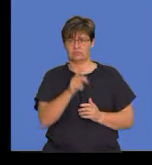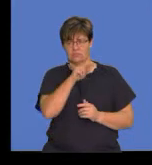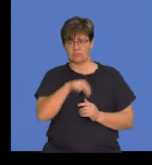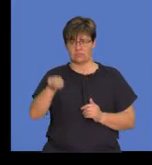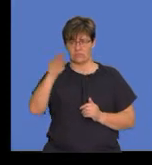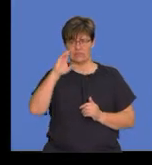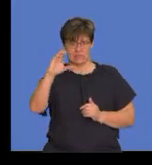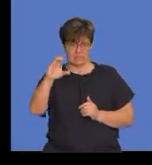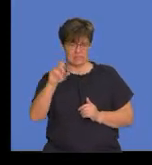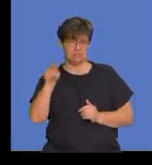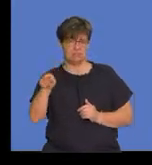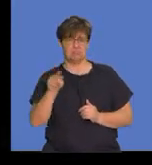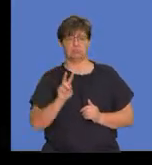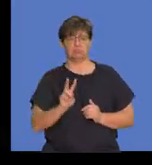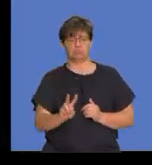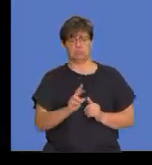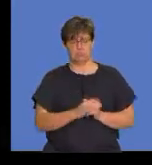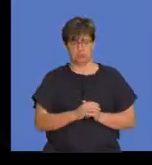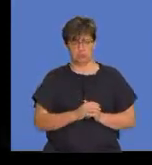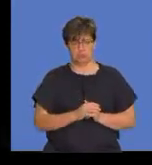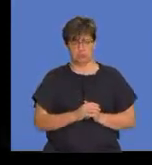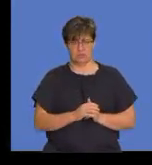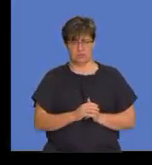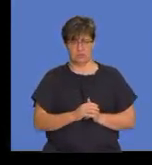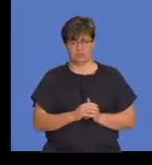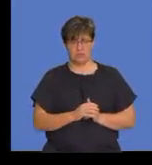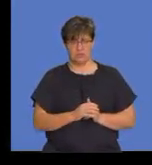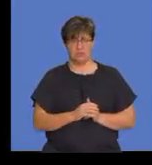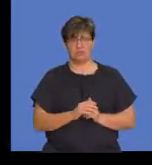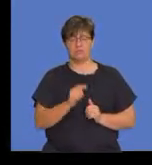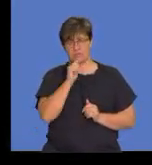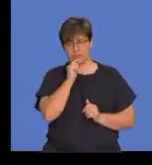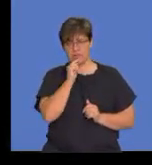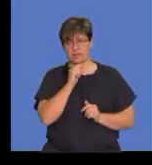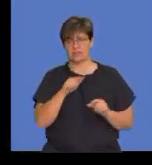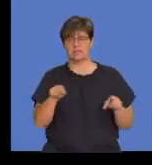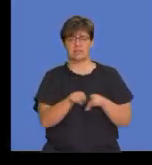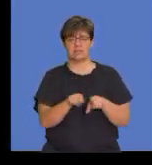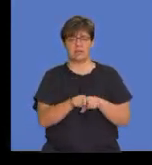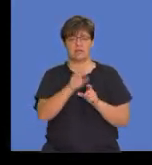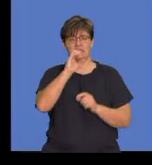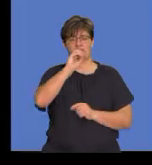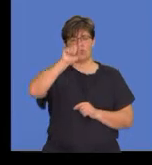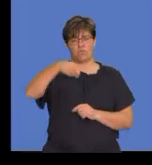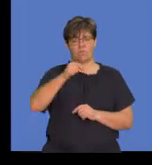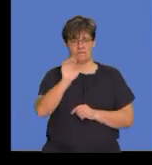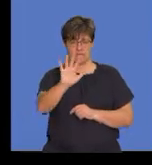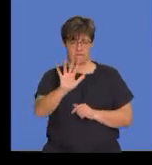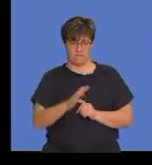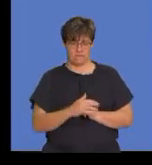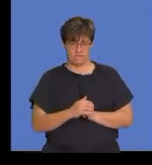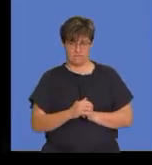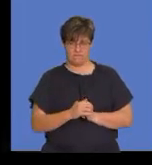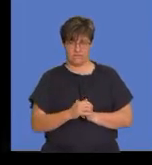by the value of C, which is 2. So this is the same as 0.5, right?